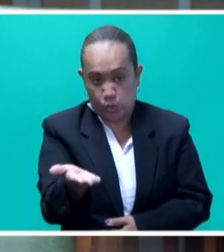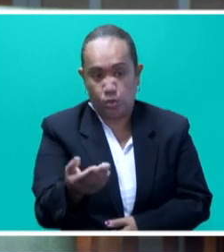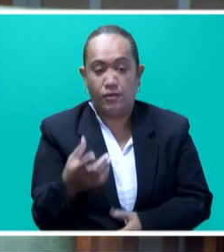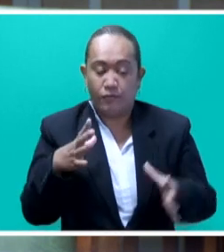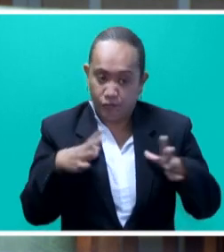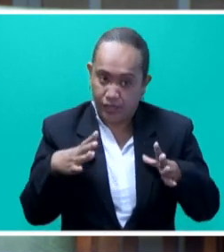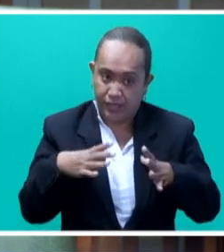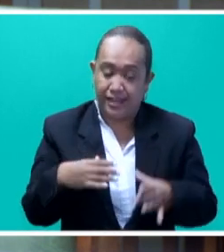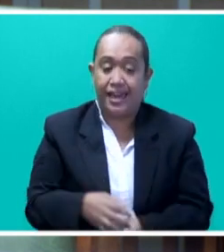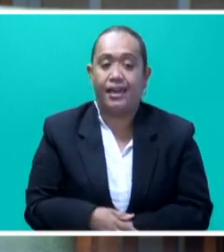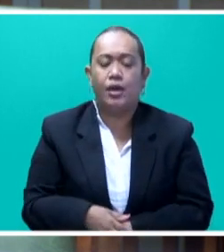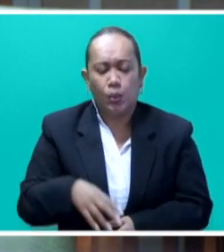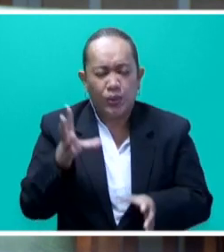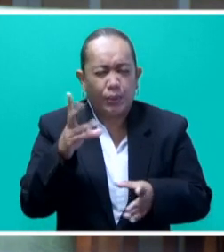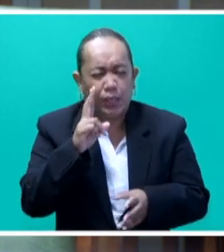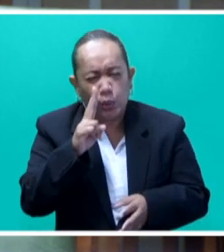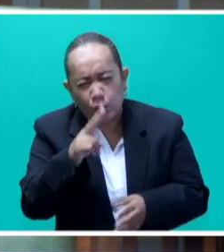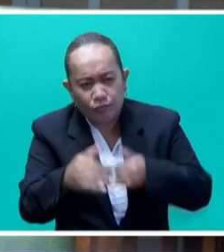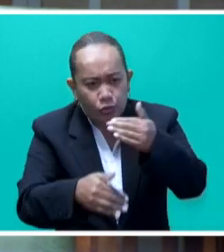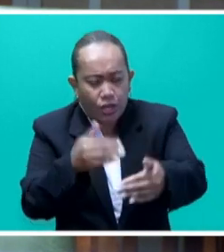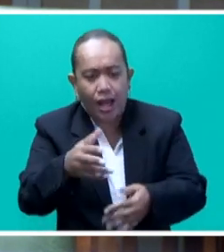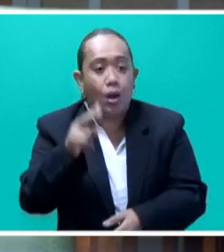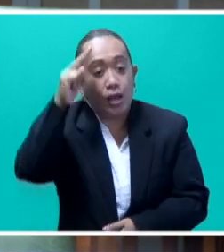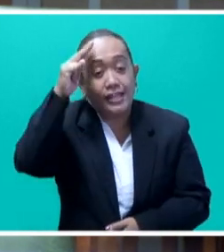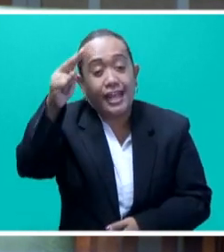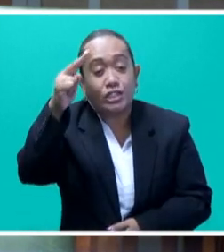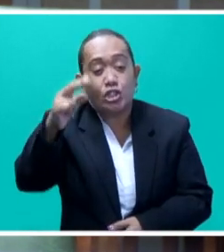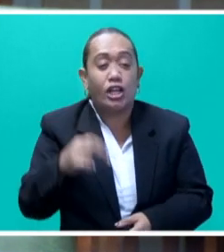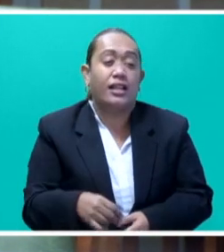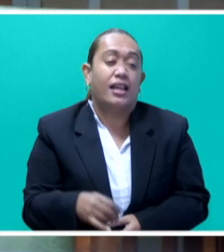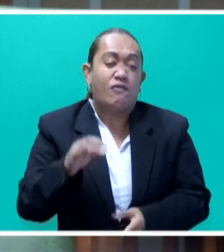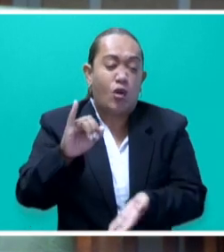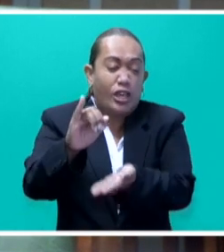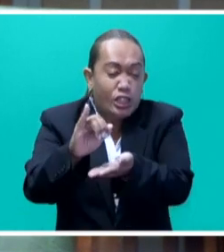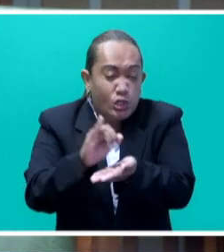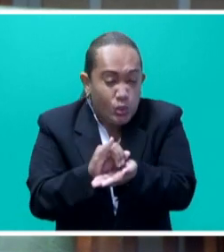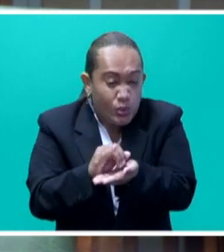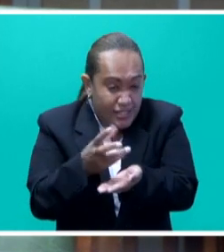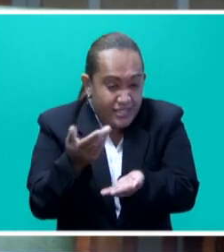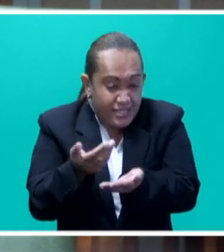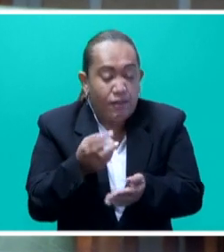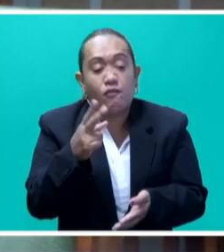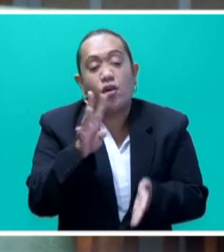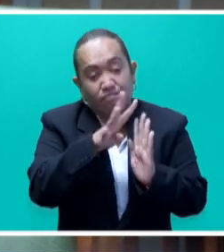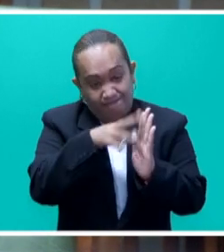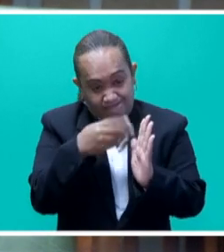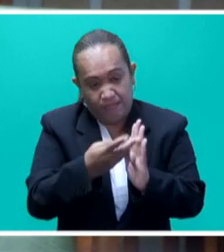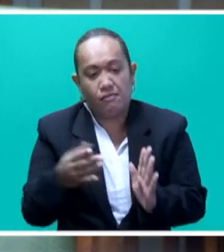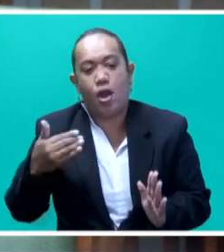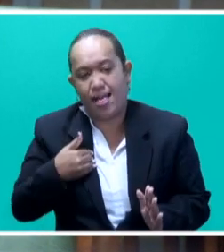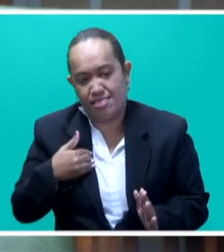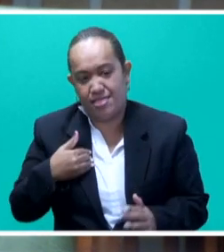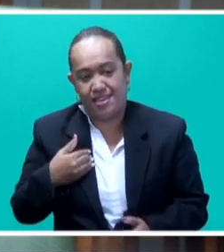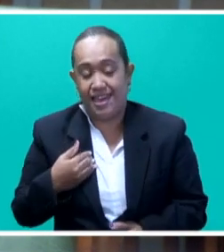health insurance scheme that we're looking at. We're working with our development partners. We also, Mr. Speaker, sir, on the back of this, we are looking